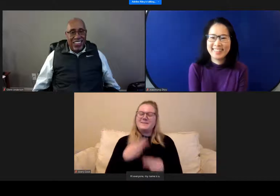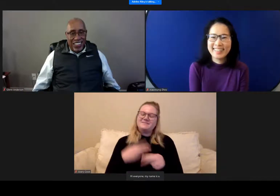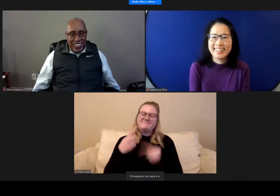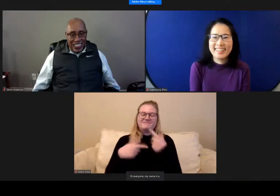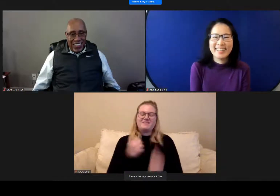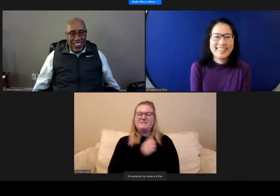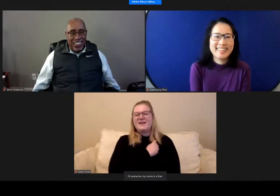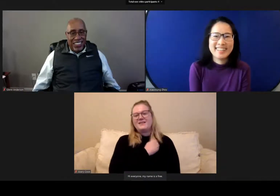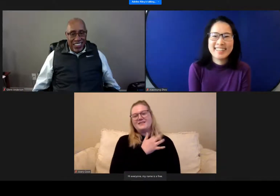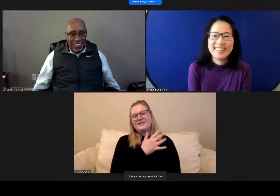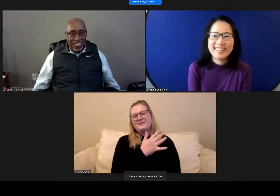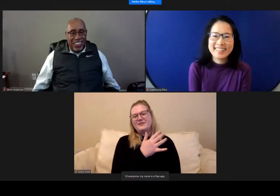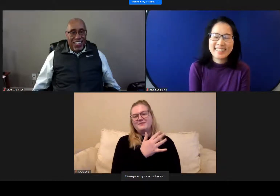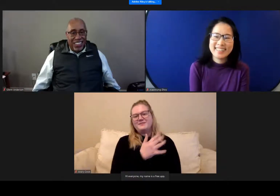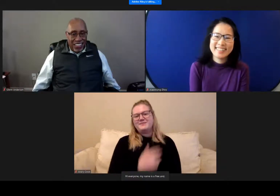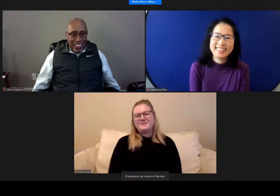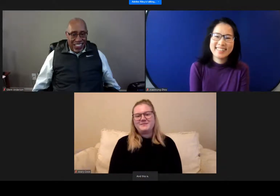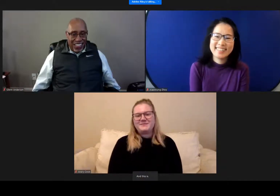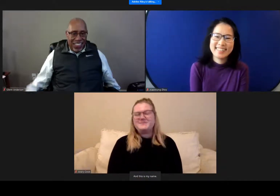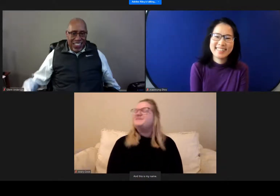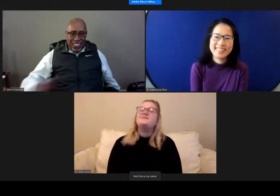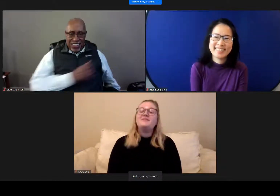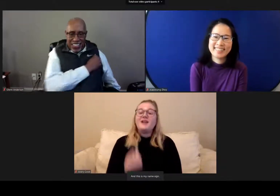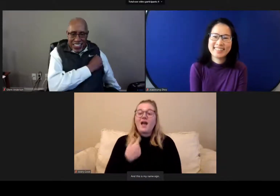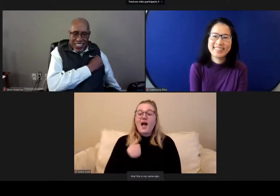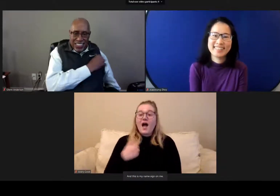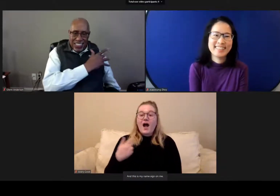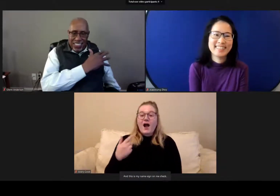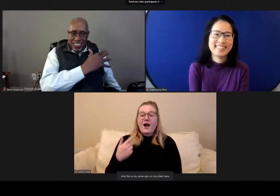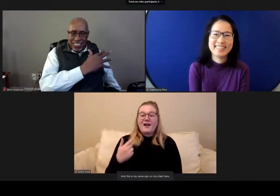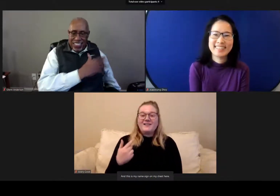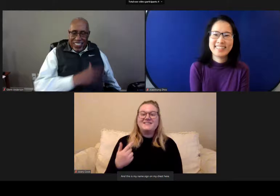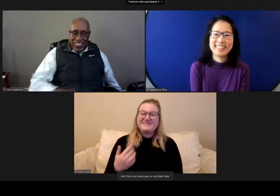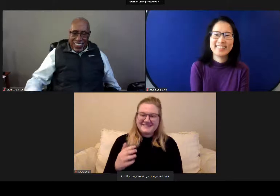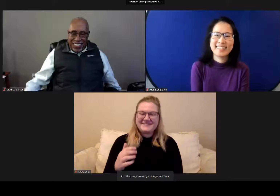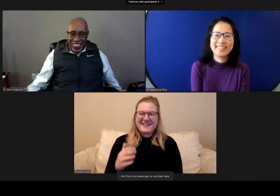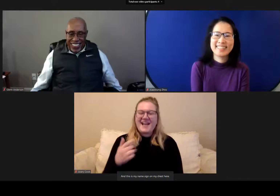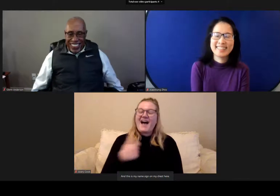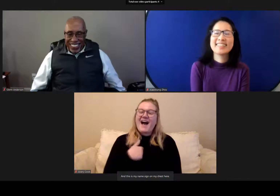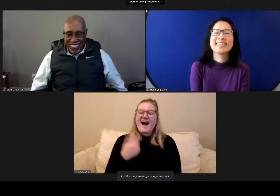Avery, and this is my name sign on my chest here.